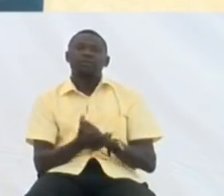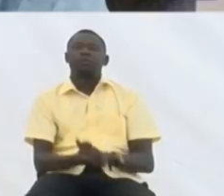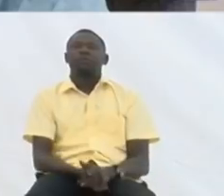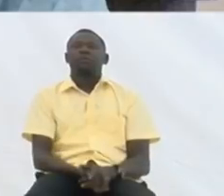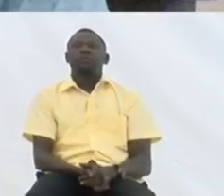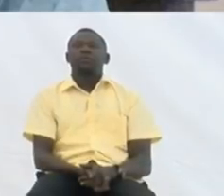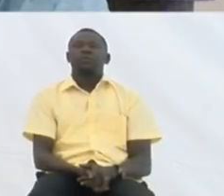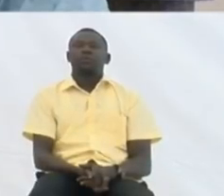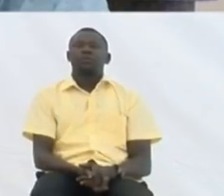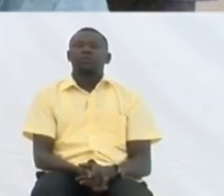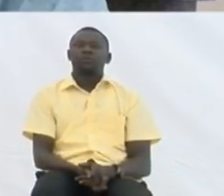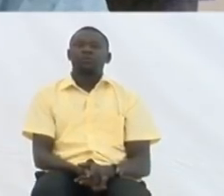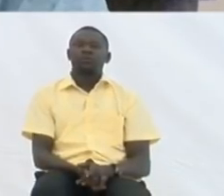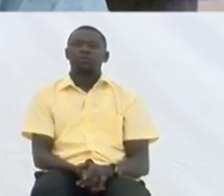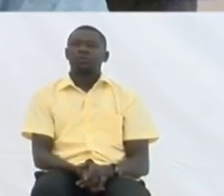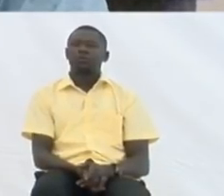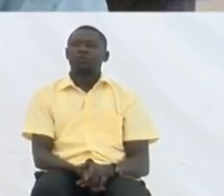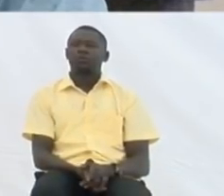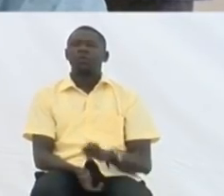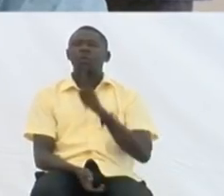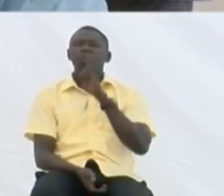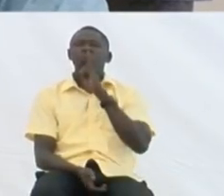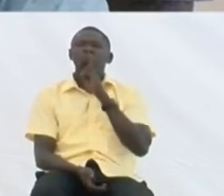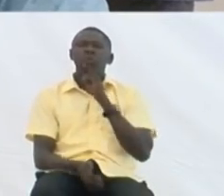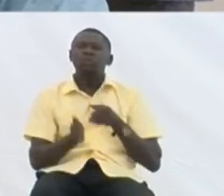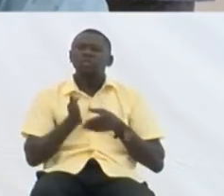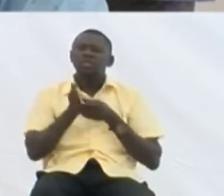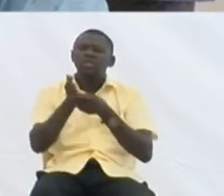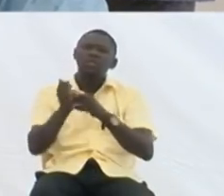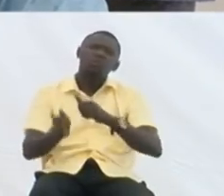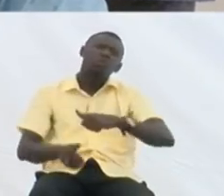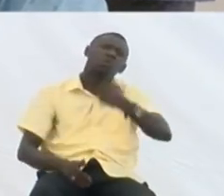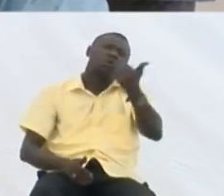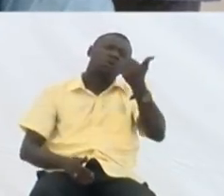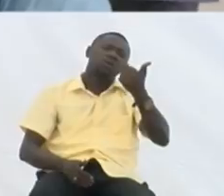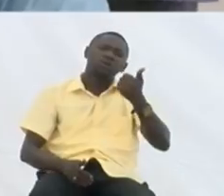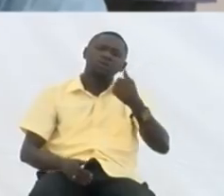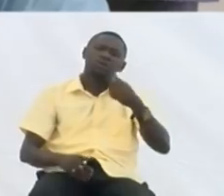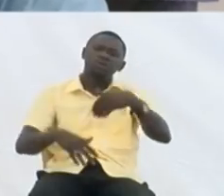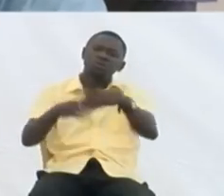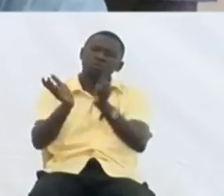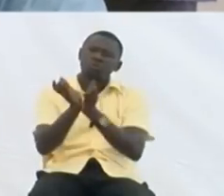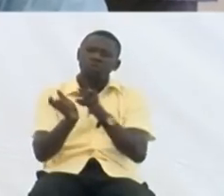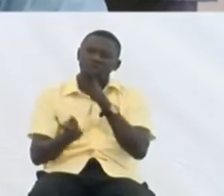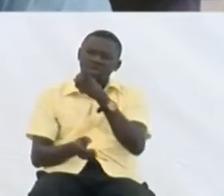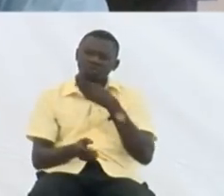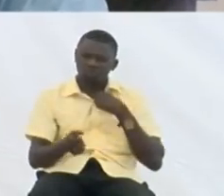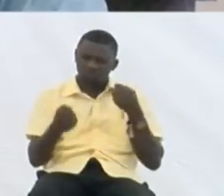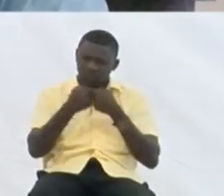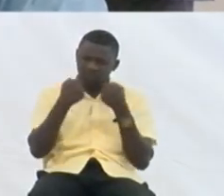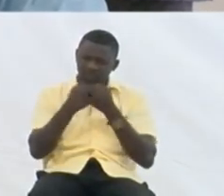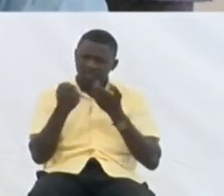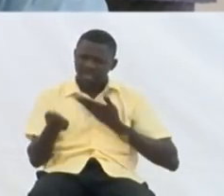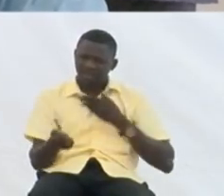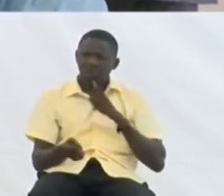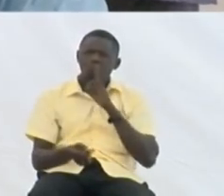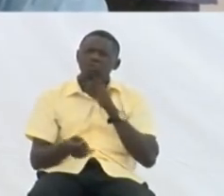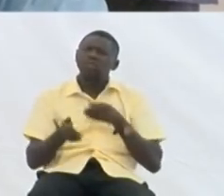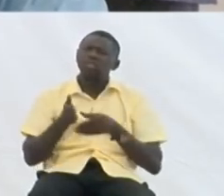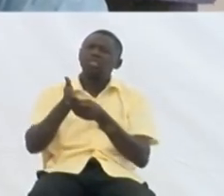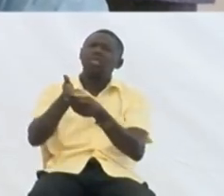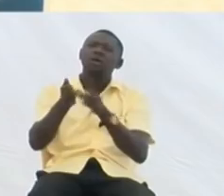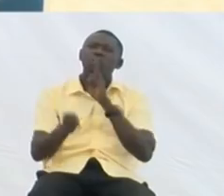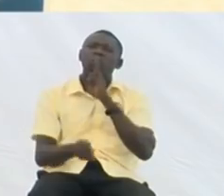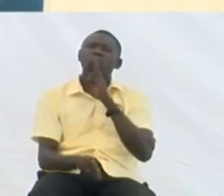Okay. Who led the opposing group that you fought with? Jumale keta wo kafudo nyaton koti alni menu